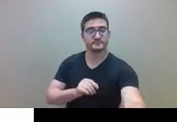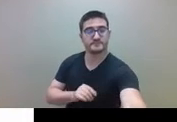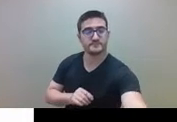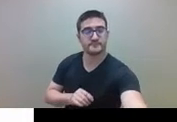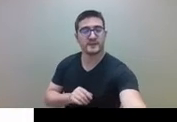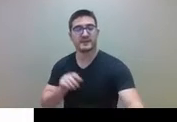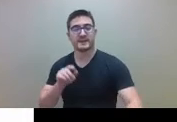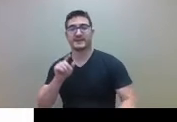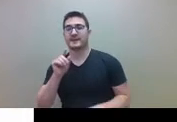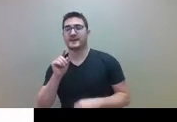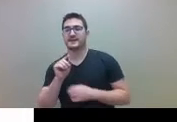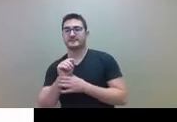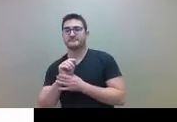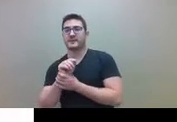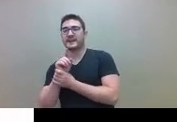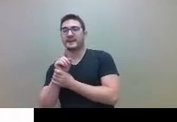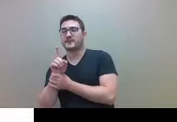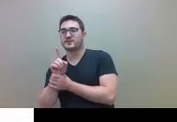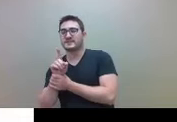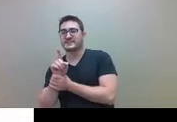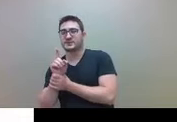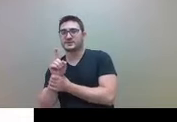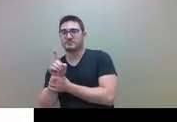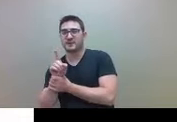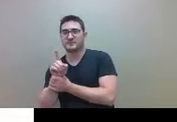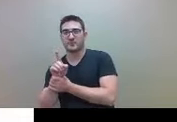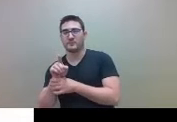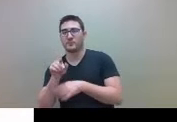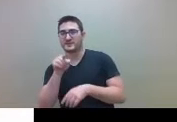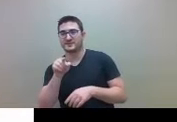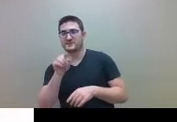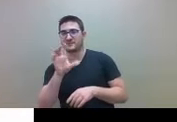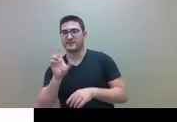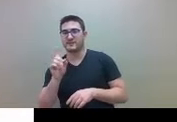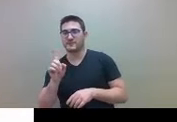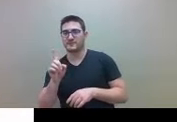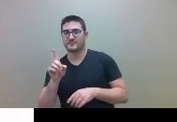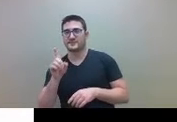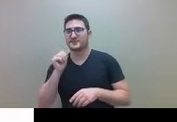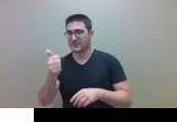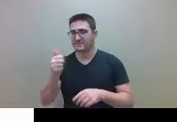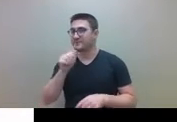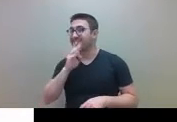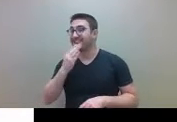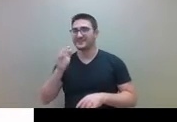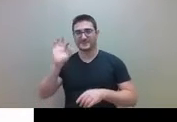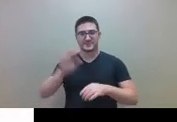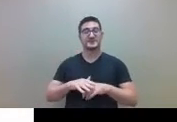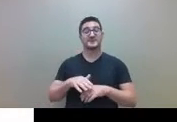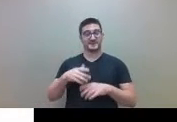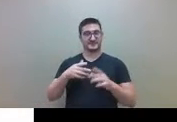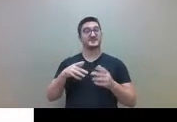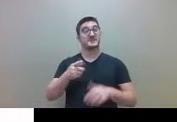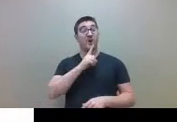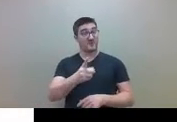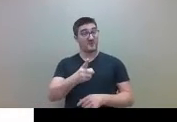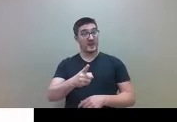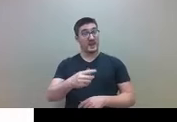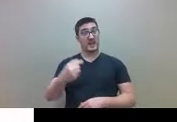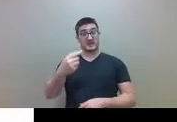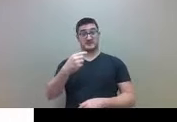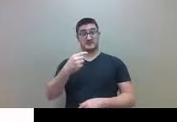wellness. It's all about. And if I could just ask you to pause for one moment, just for that. Awesome.